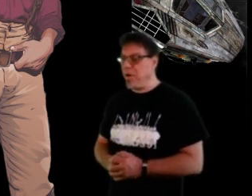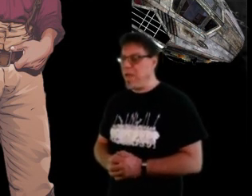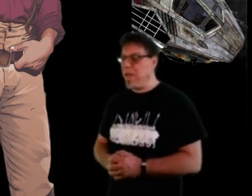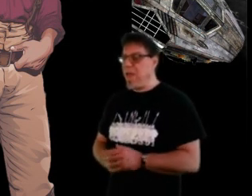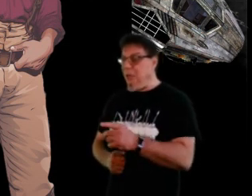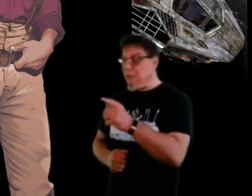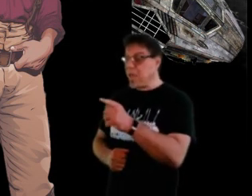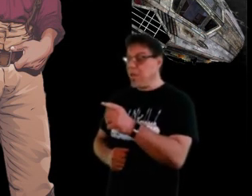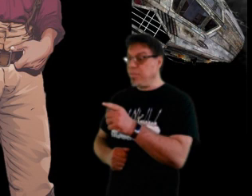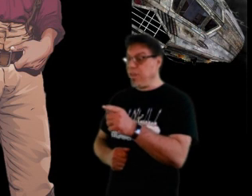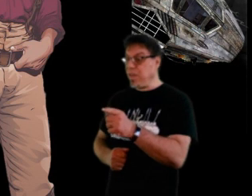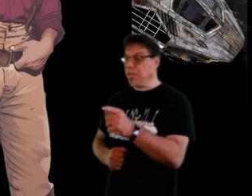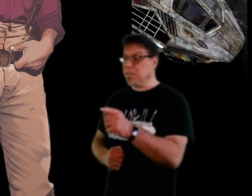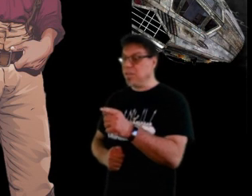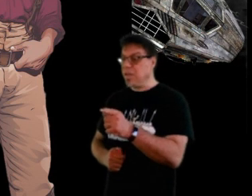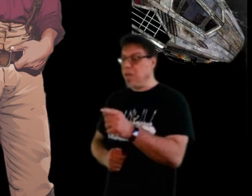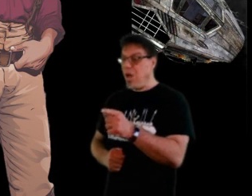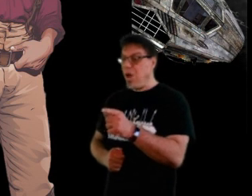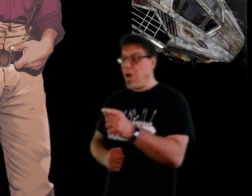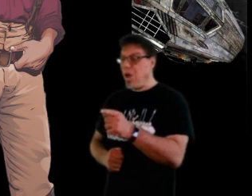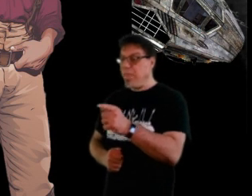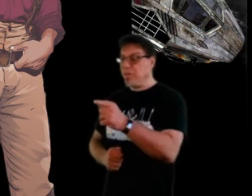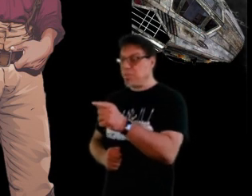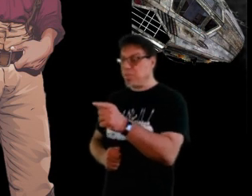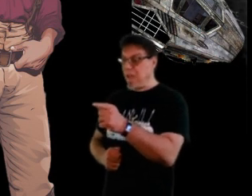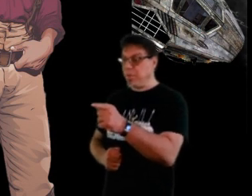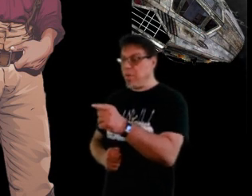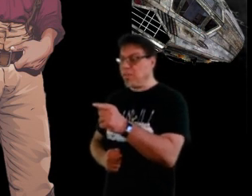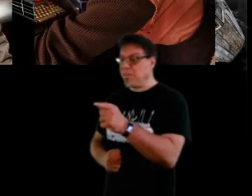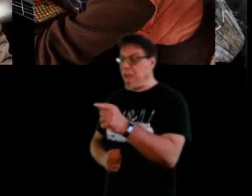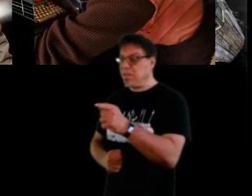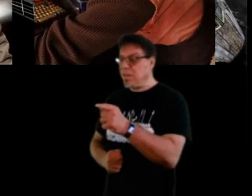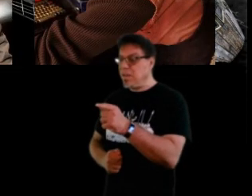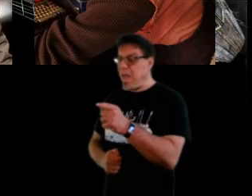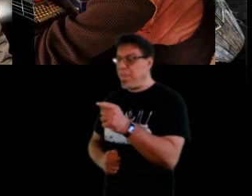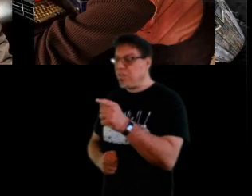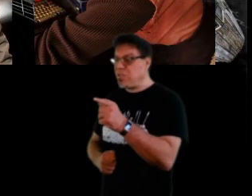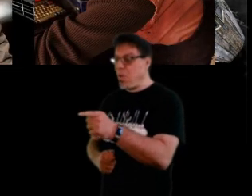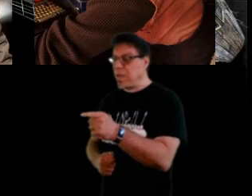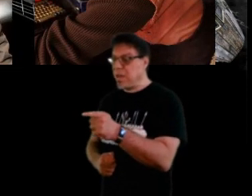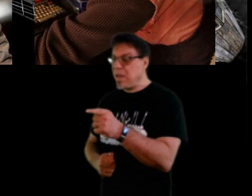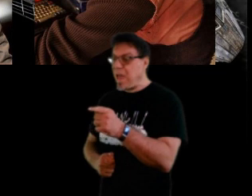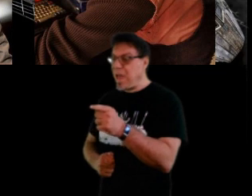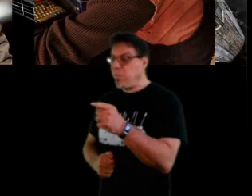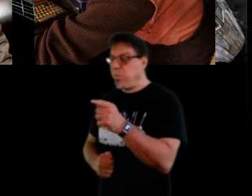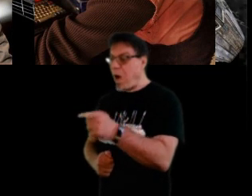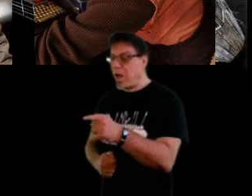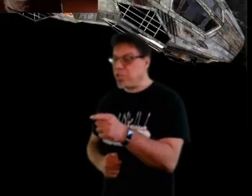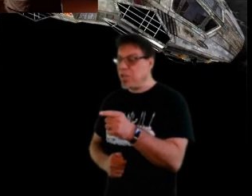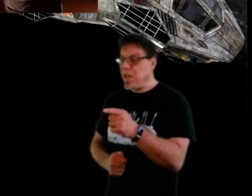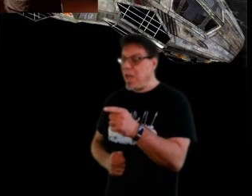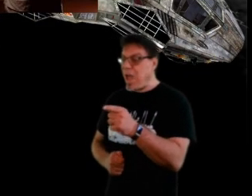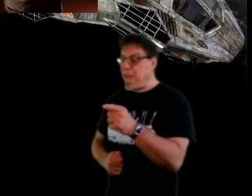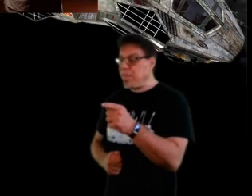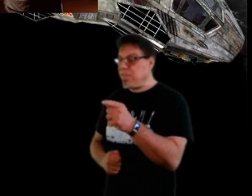poor. Hey, there he is. There's Captain Reynolds, and there's Zoe, and